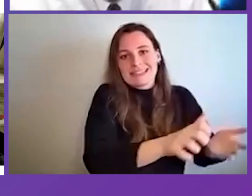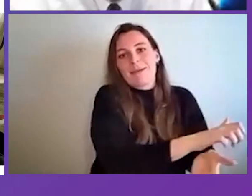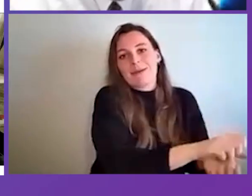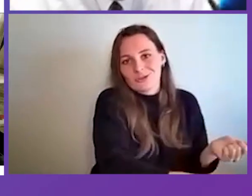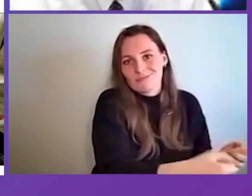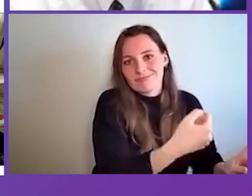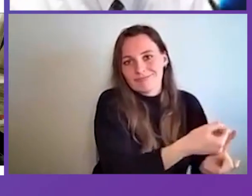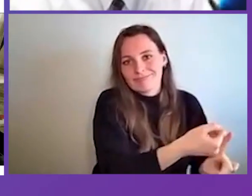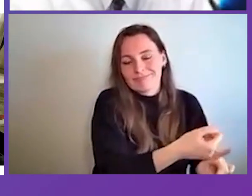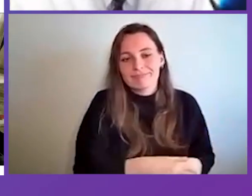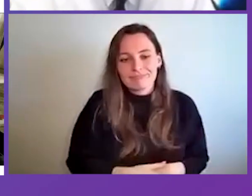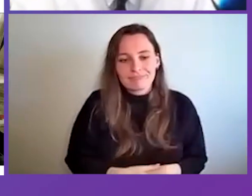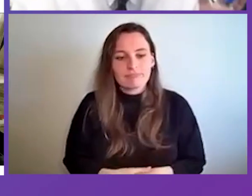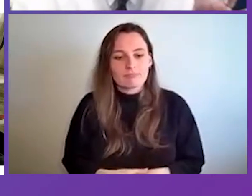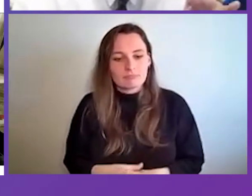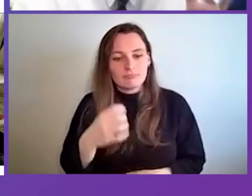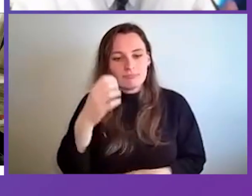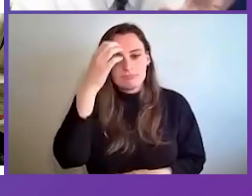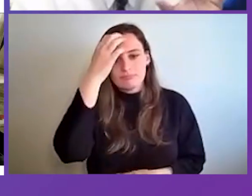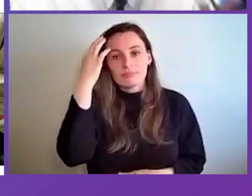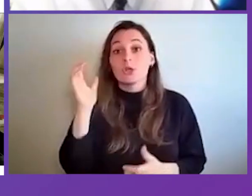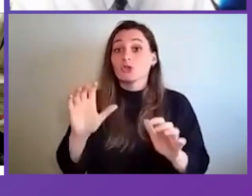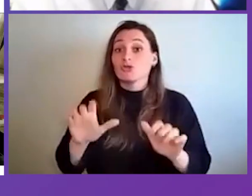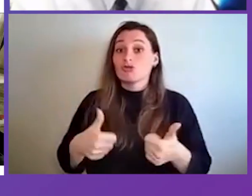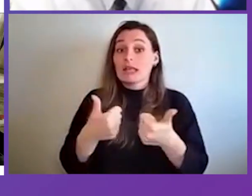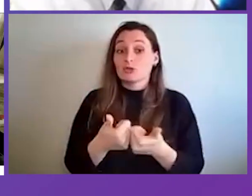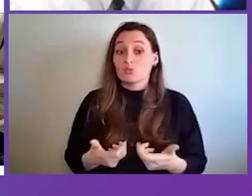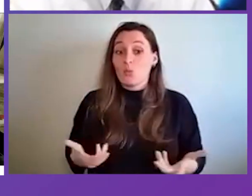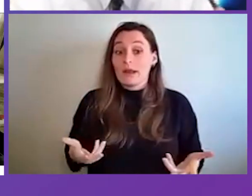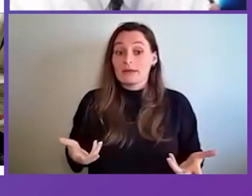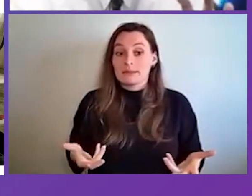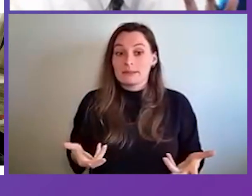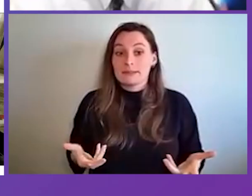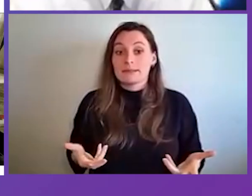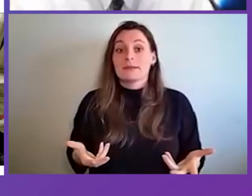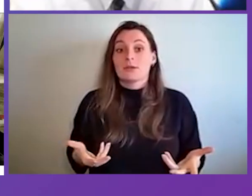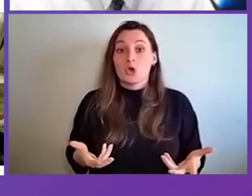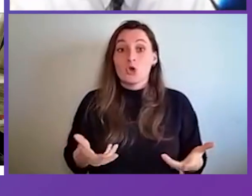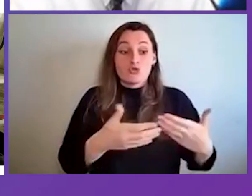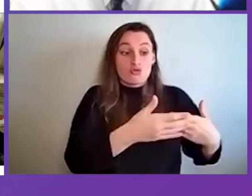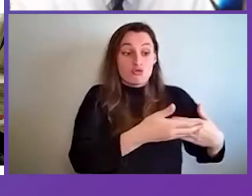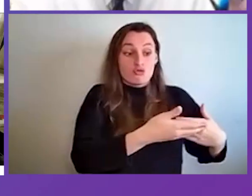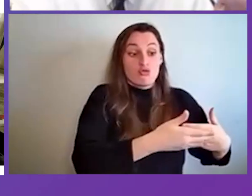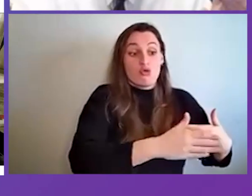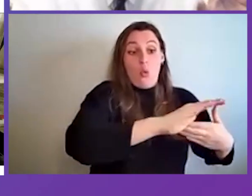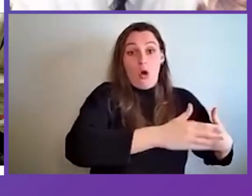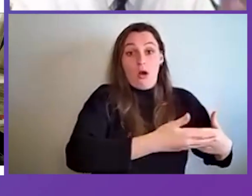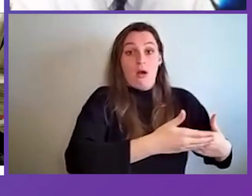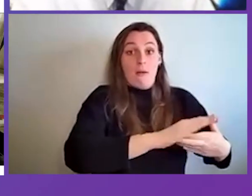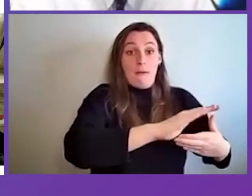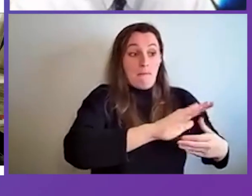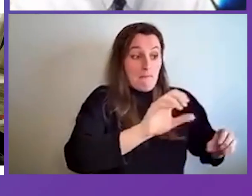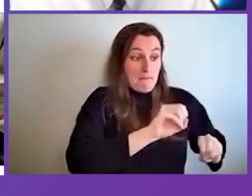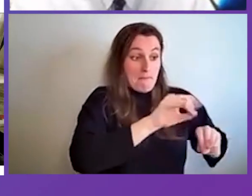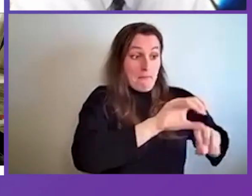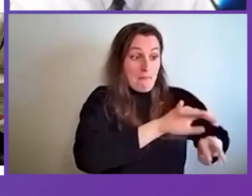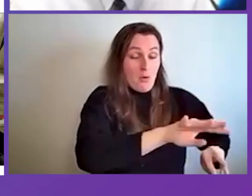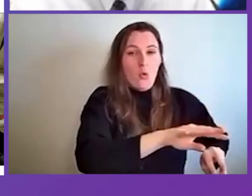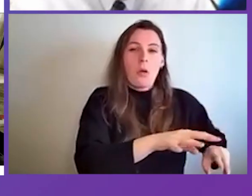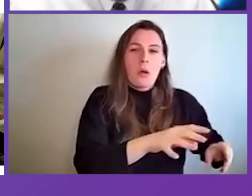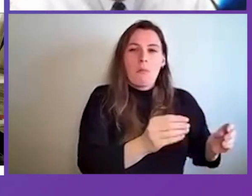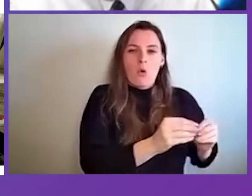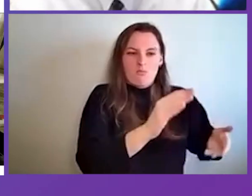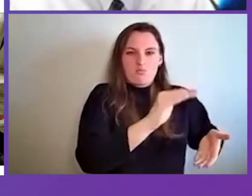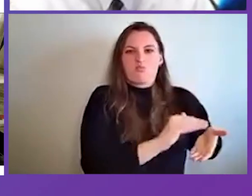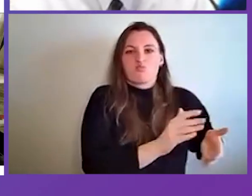challenge, as I mentioned, is the door to the cargo space tends to be smaller on these narrow body, narrower,